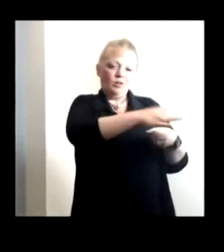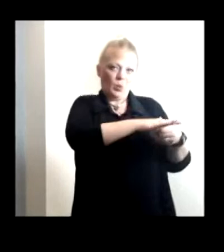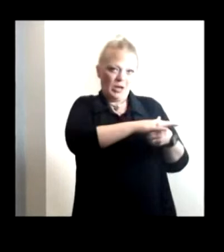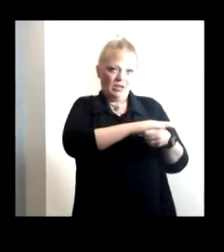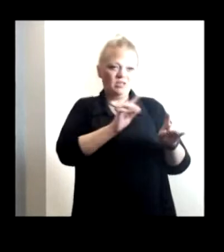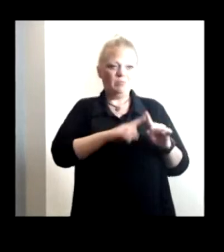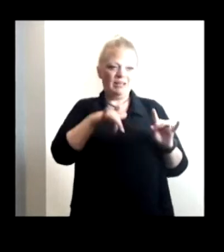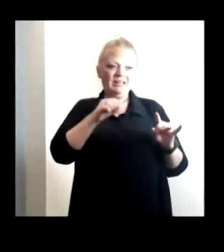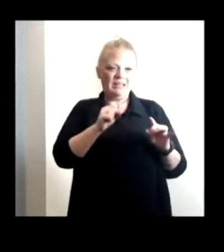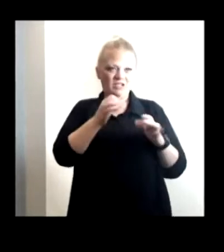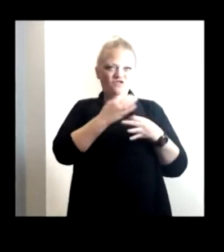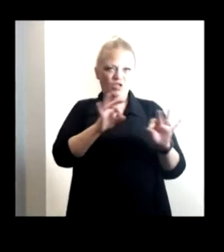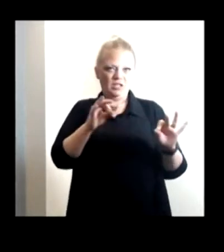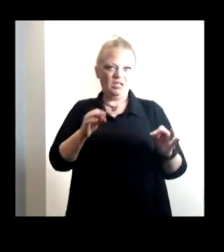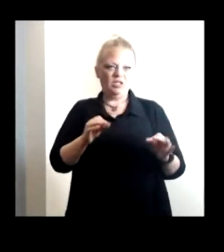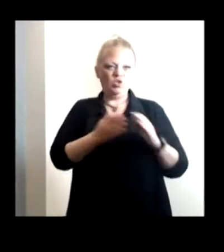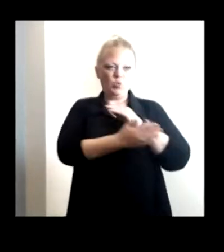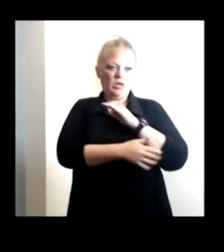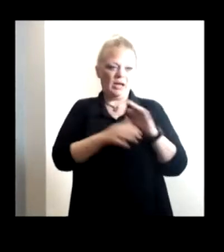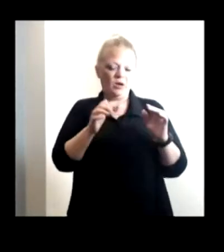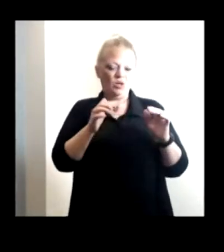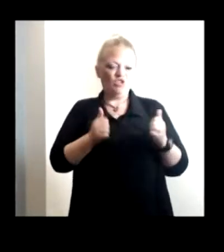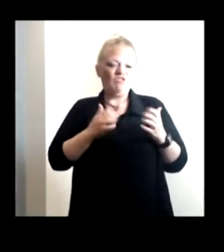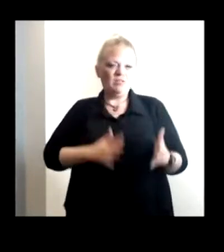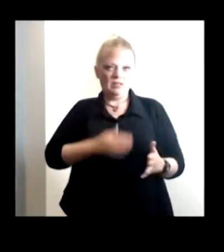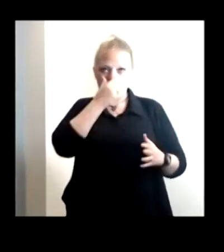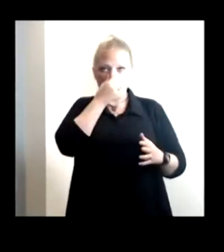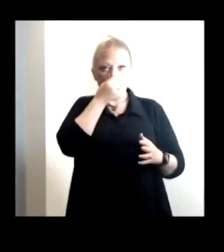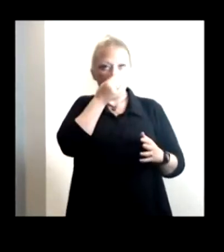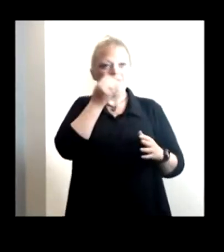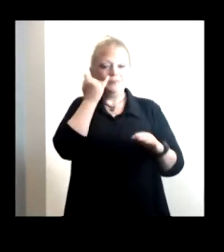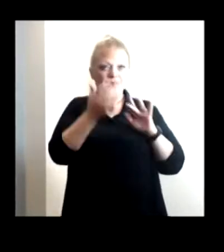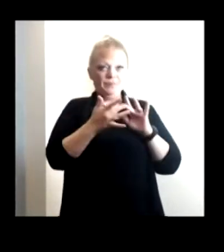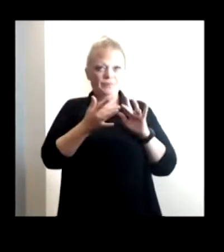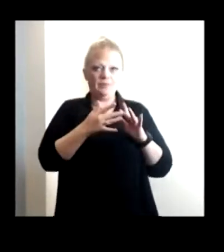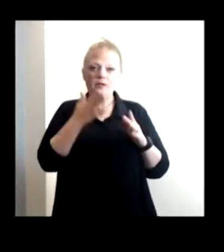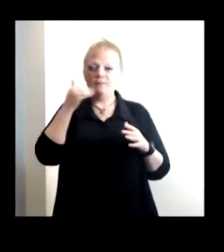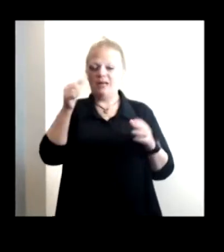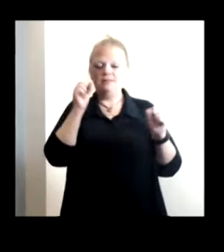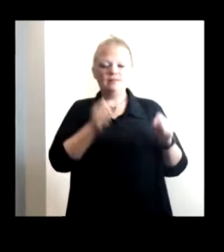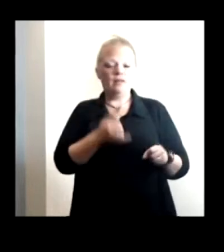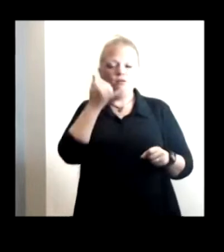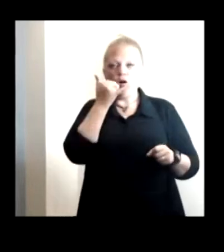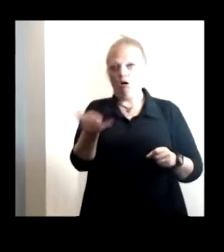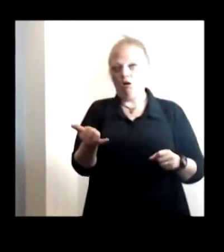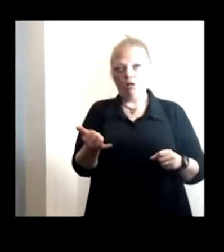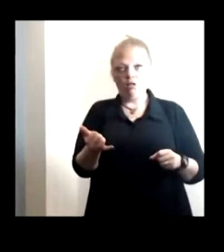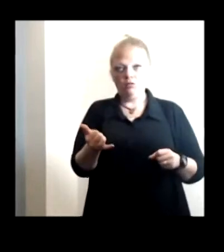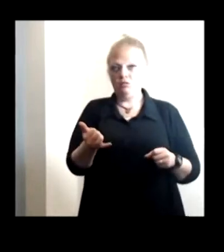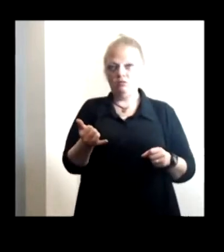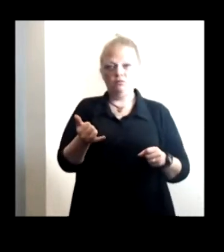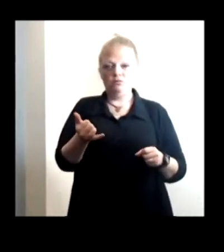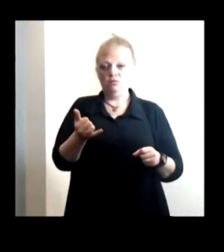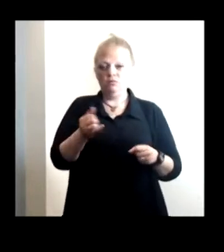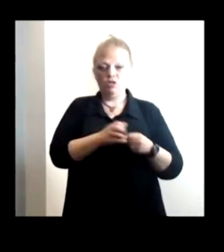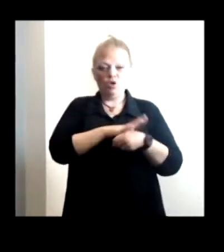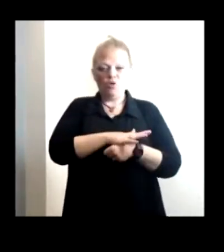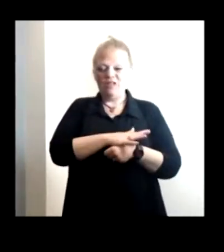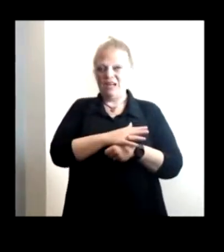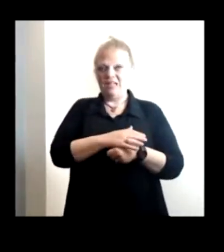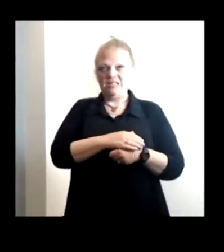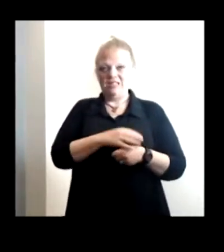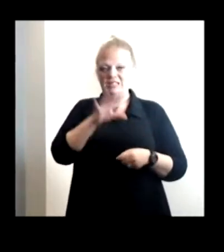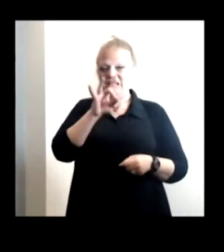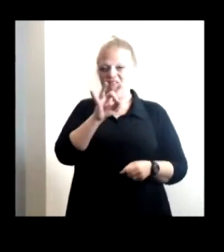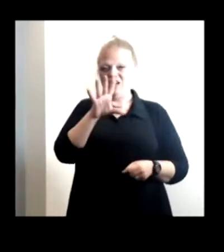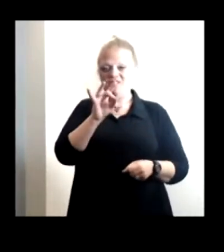will be free to county residents if they contact us. The best thing they could do right now is call our COVID-19 hotline